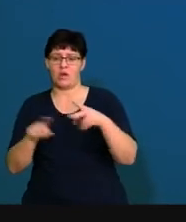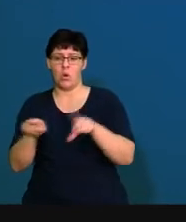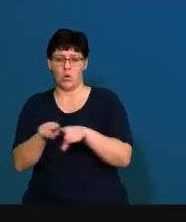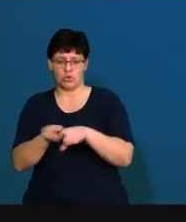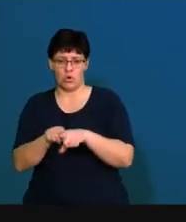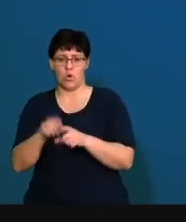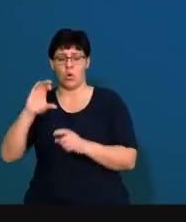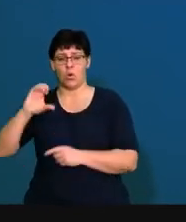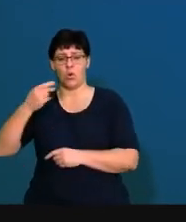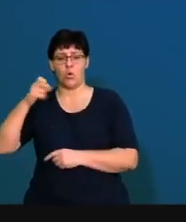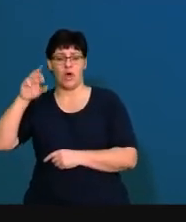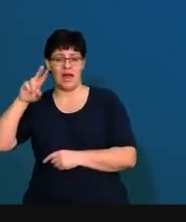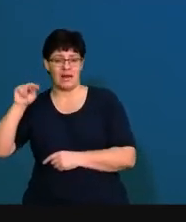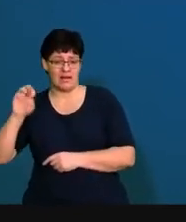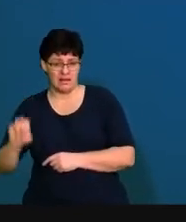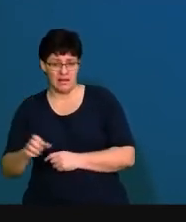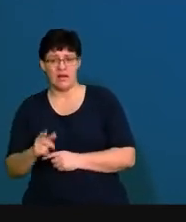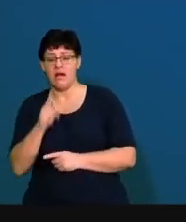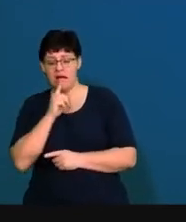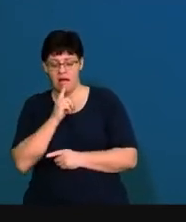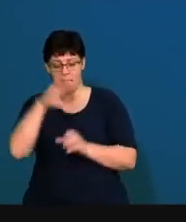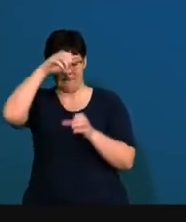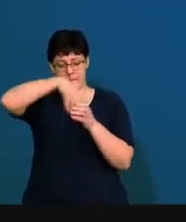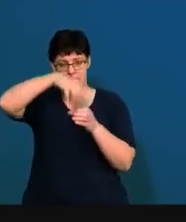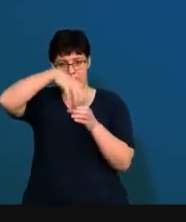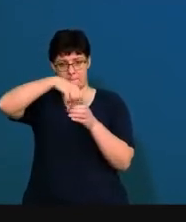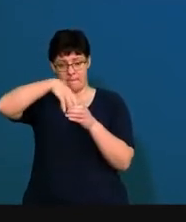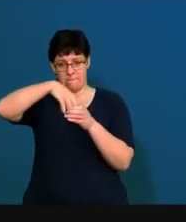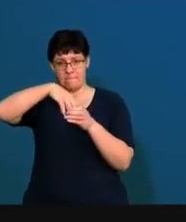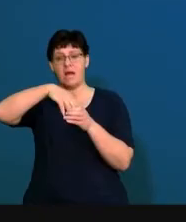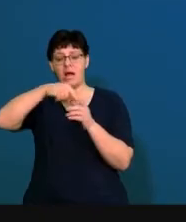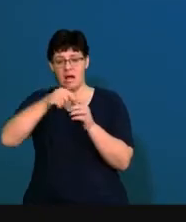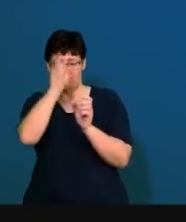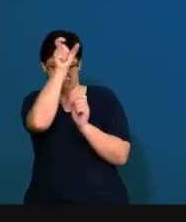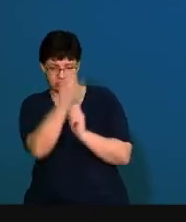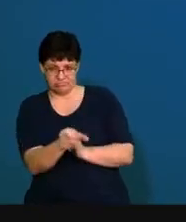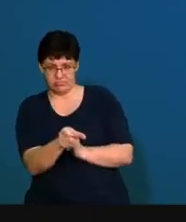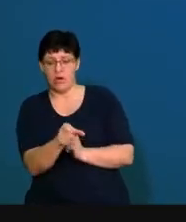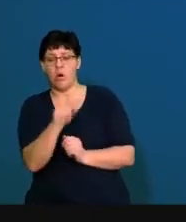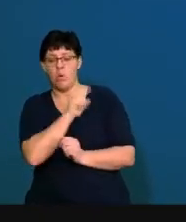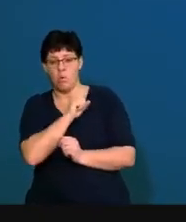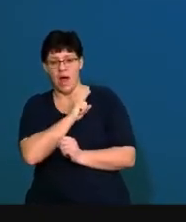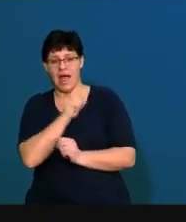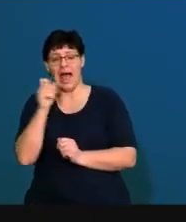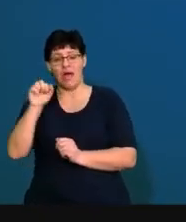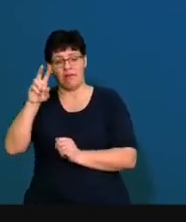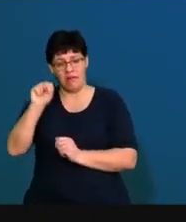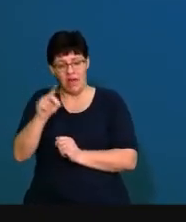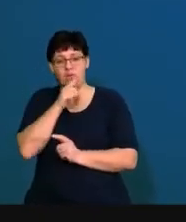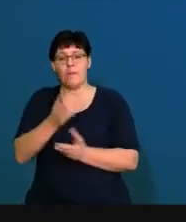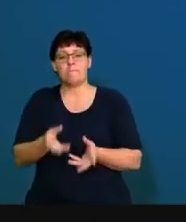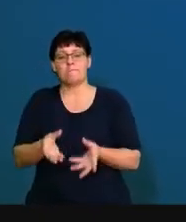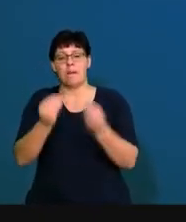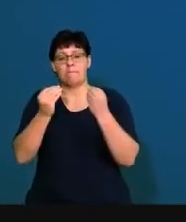the sodium cation, are pumped into that chamber there, and because of the ions, then